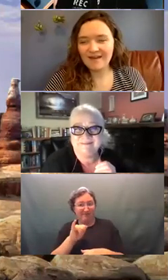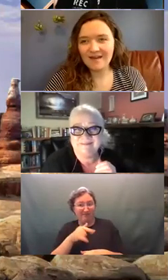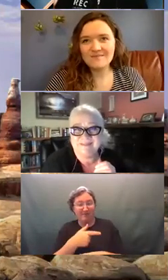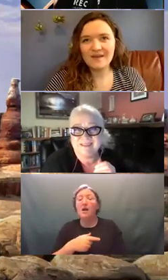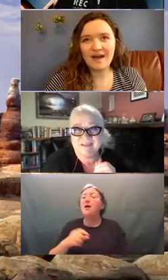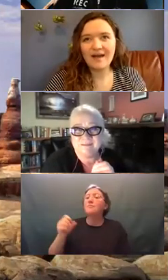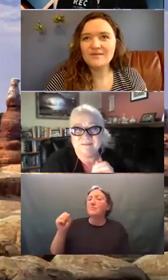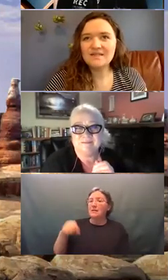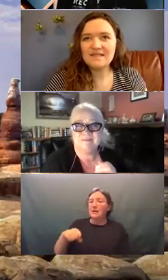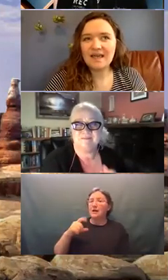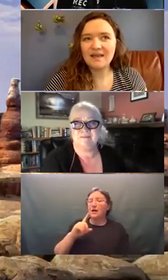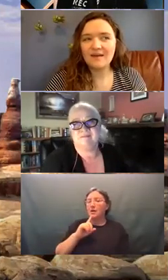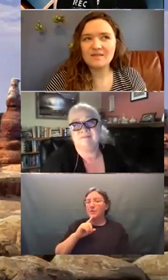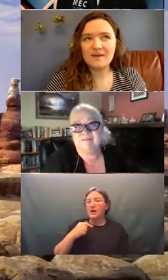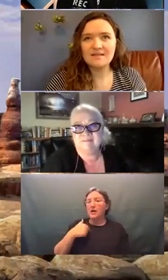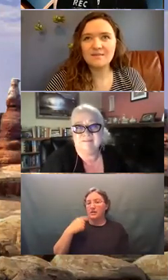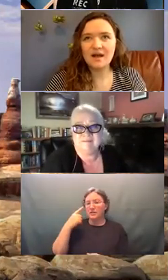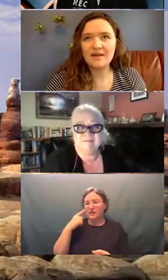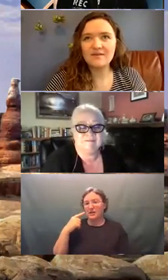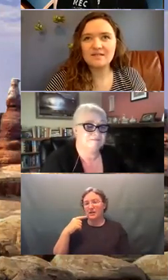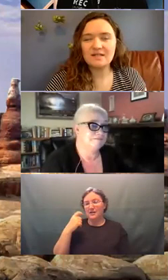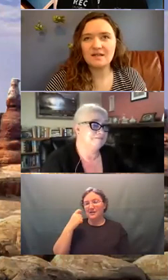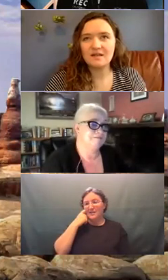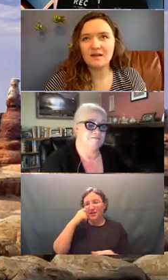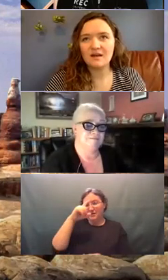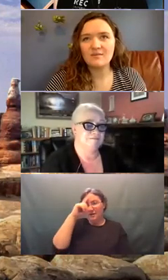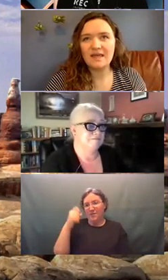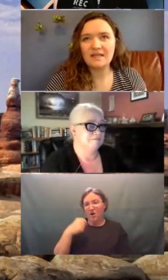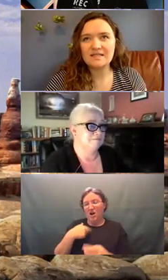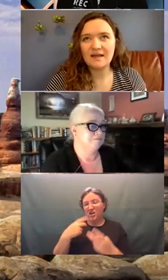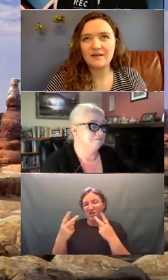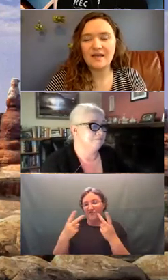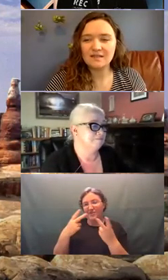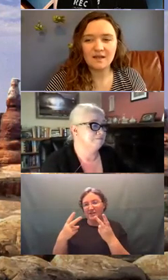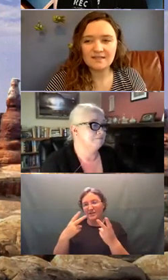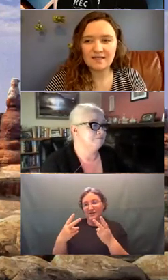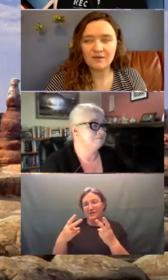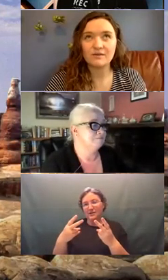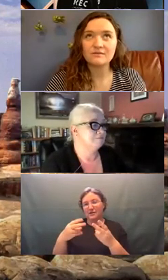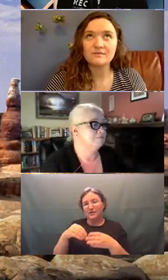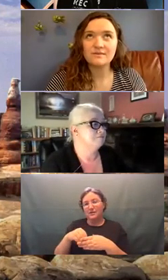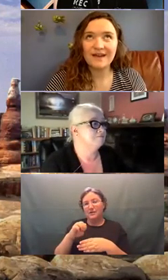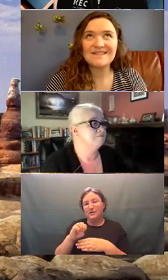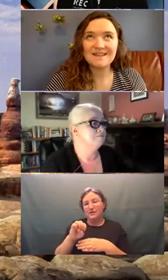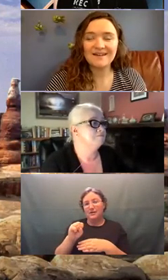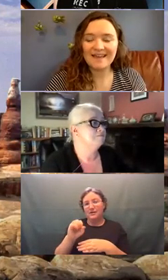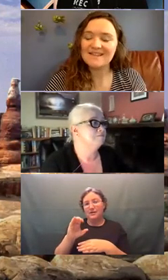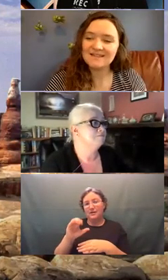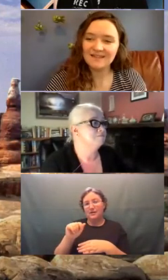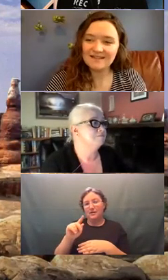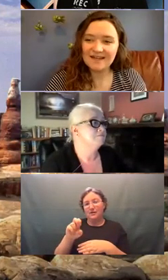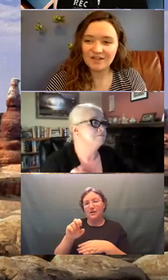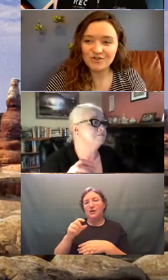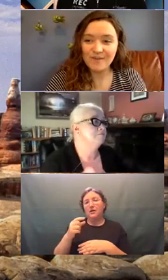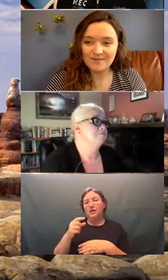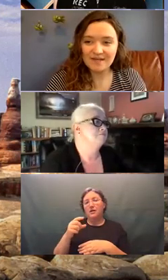Yeah, I would say this past summer I visited inside of Escalante or Grand Staircase